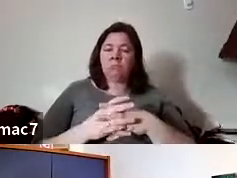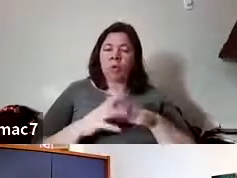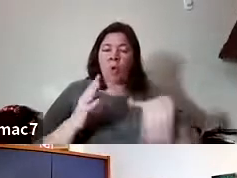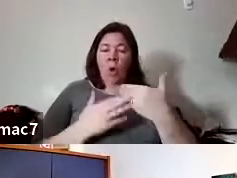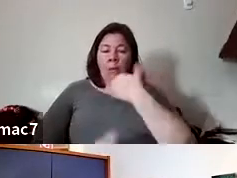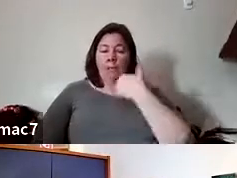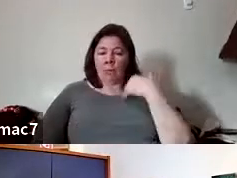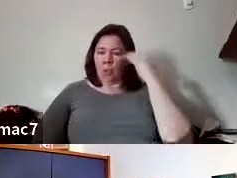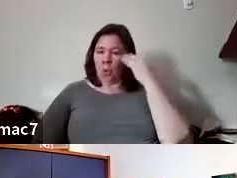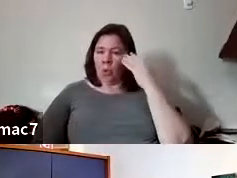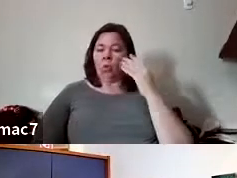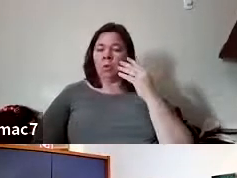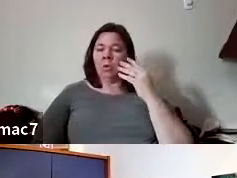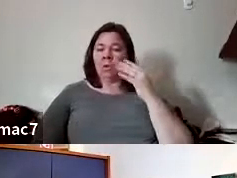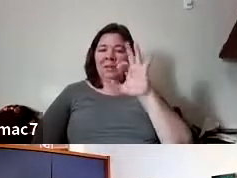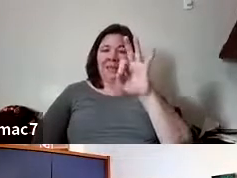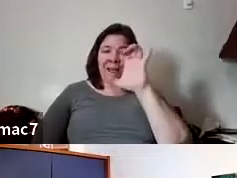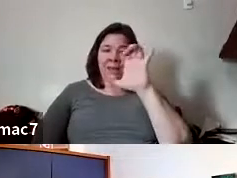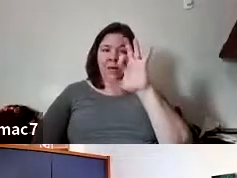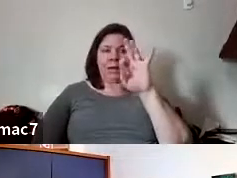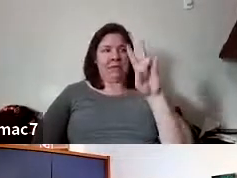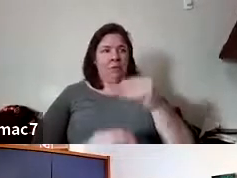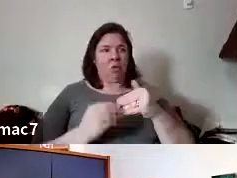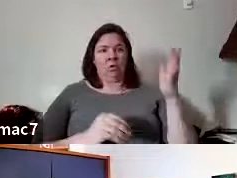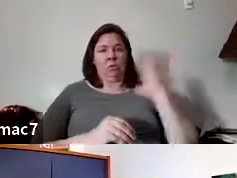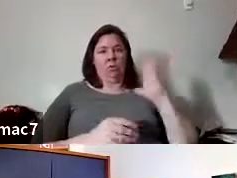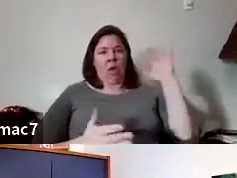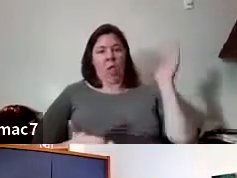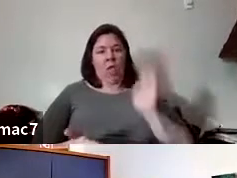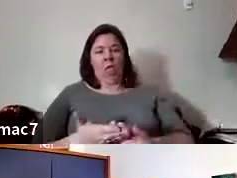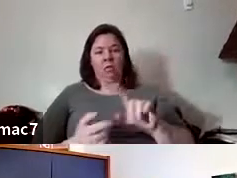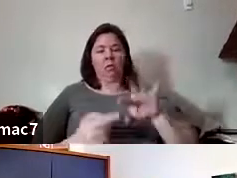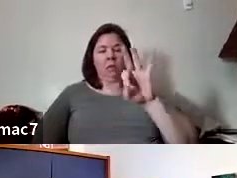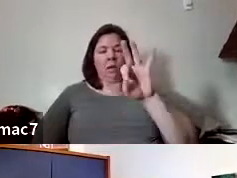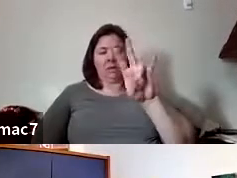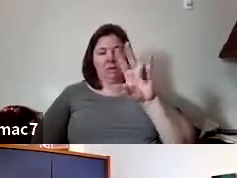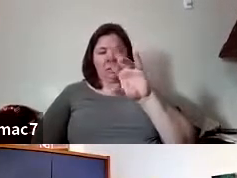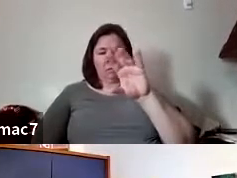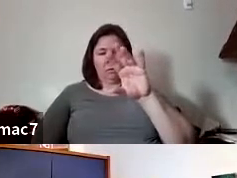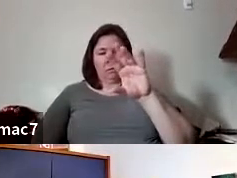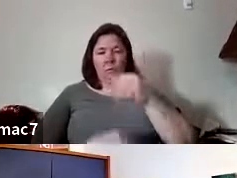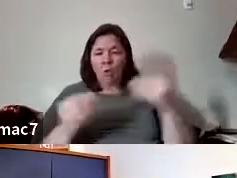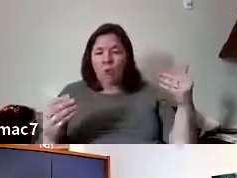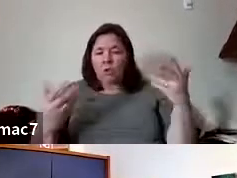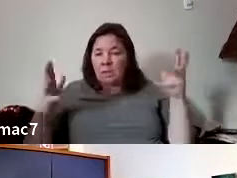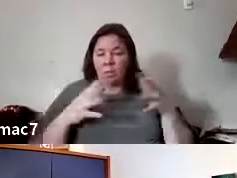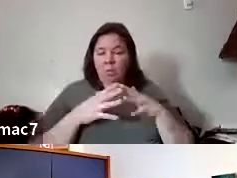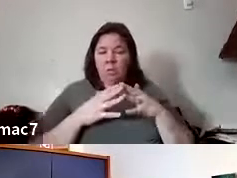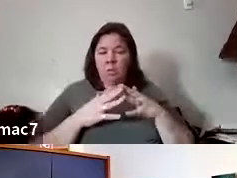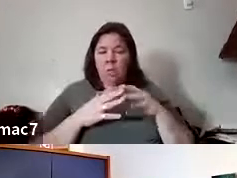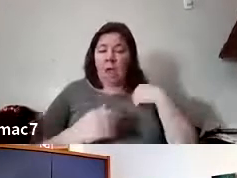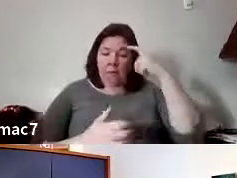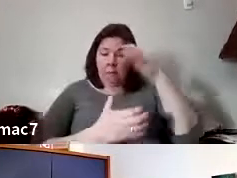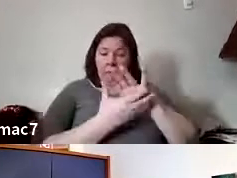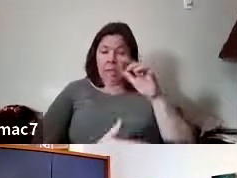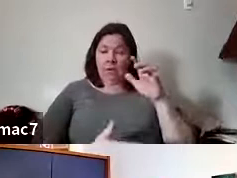know that it was originally $997. It has been discounted by 90%. So I believe that